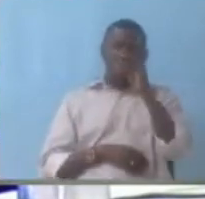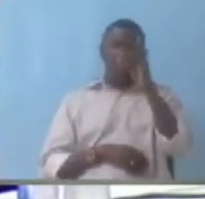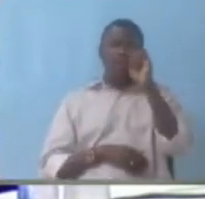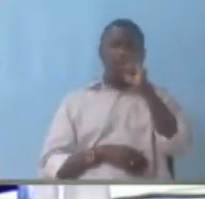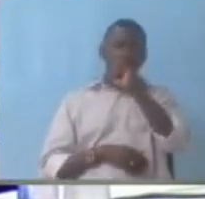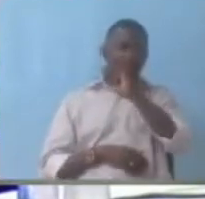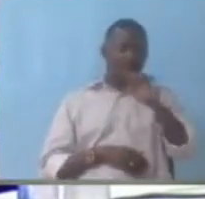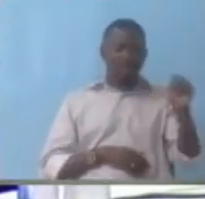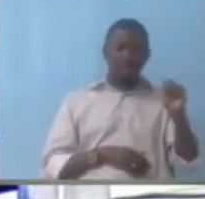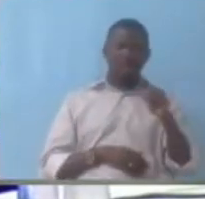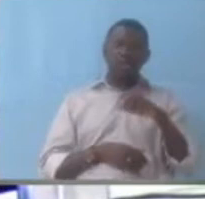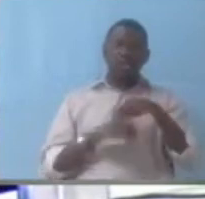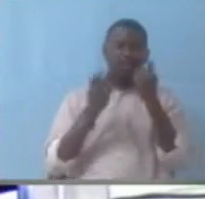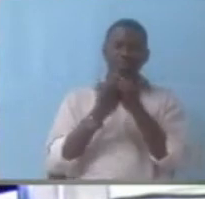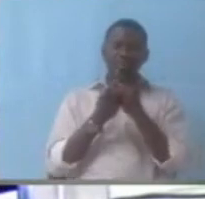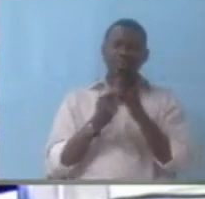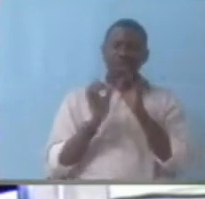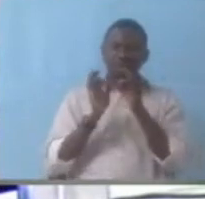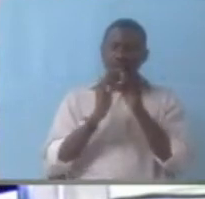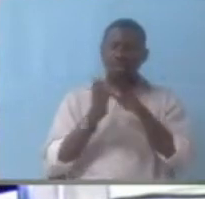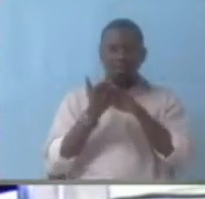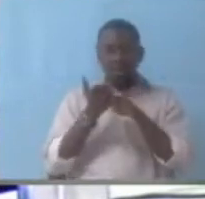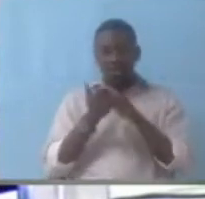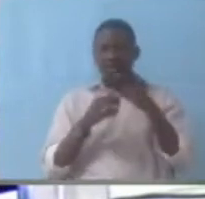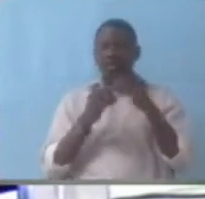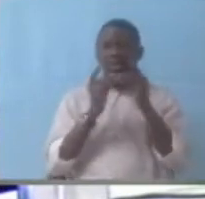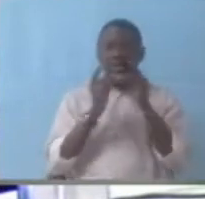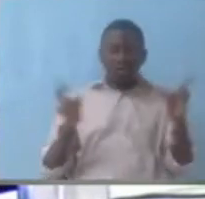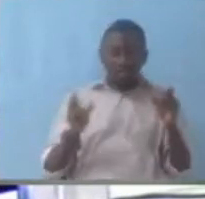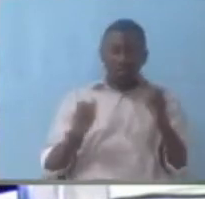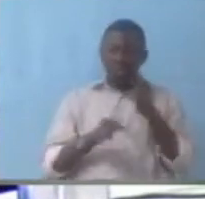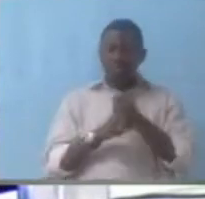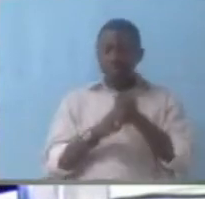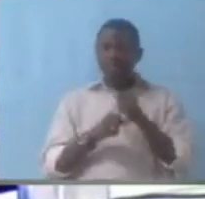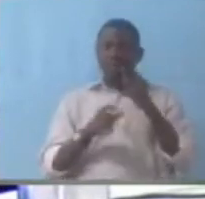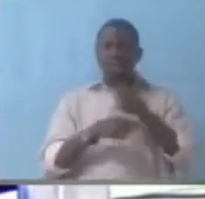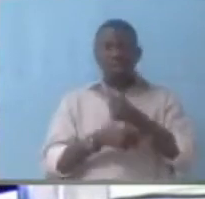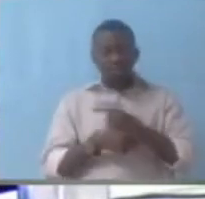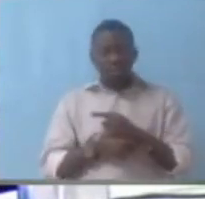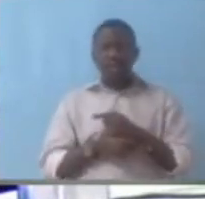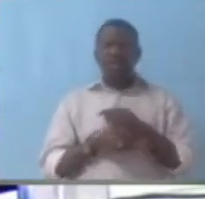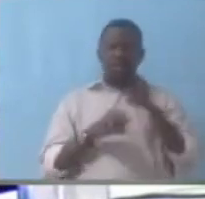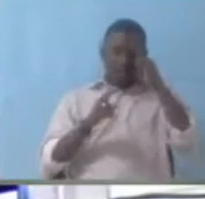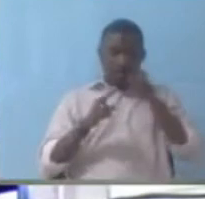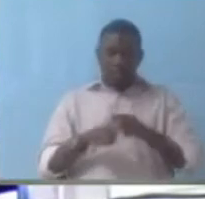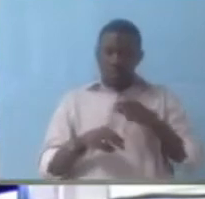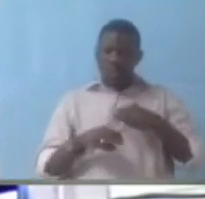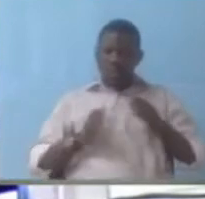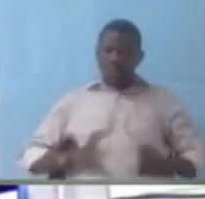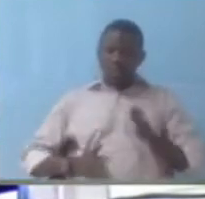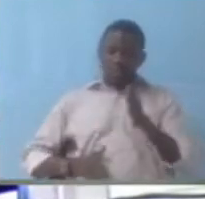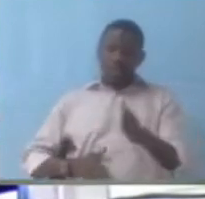you described about the democratic setting of Gambia and respect for rule of law and human rights, and then